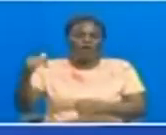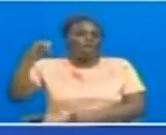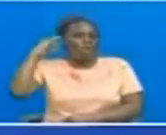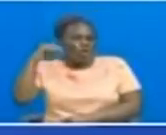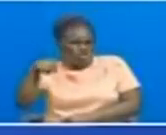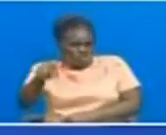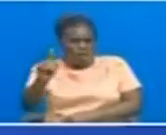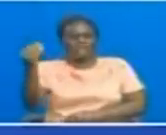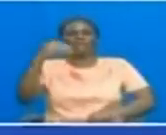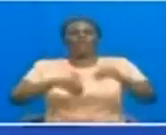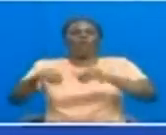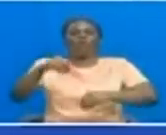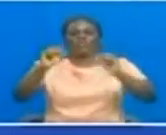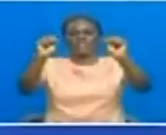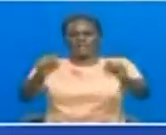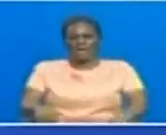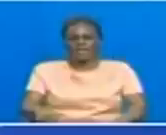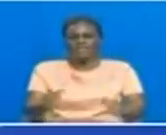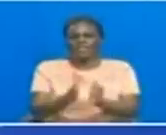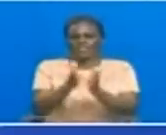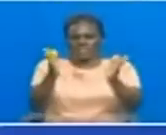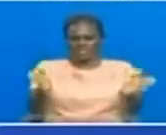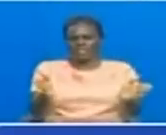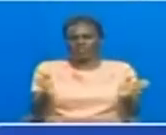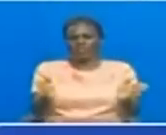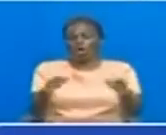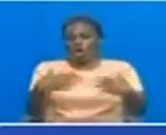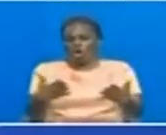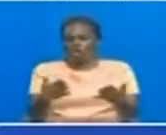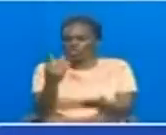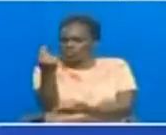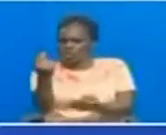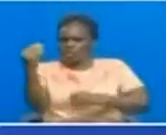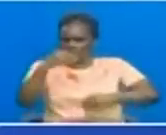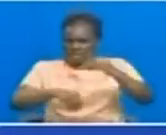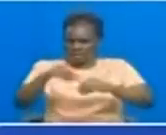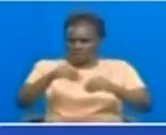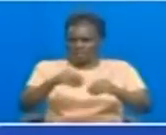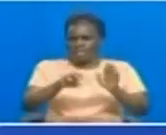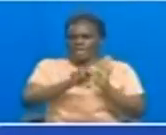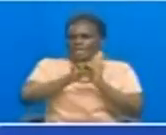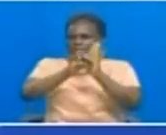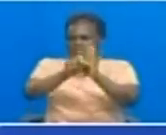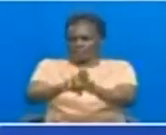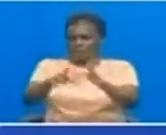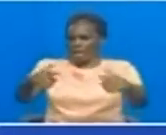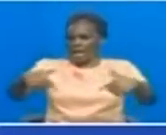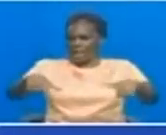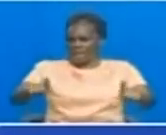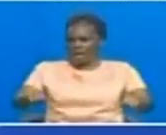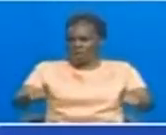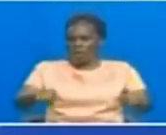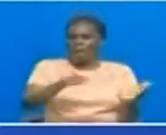mobile phone to be able to vote in a general and a by-election. A good question is, right now we have allowed